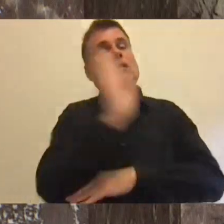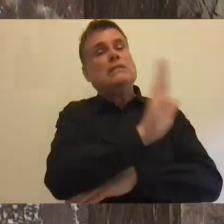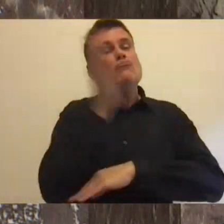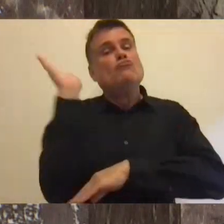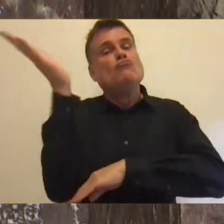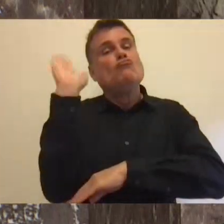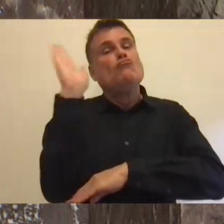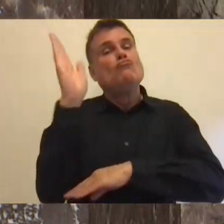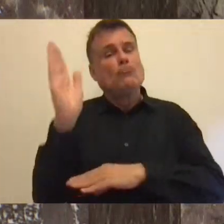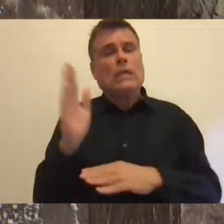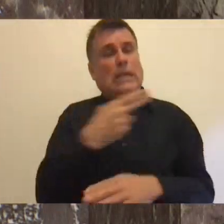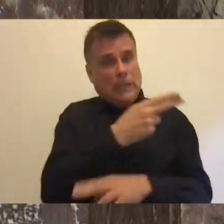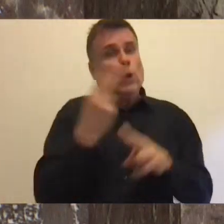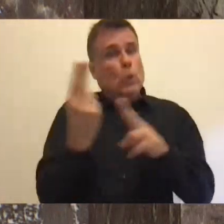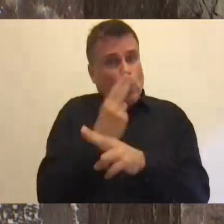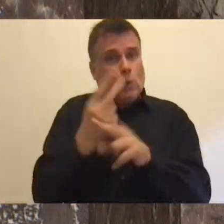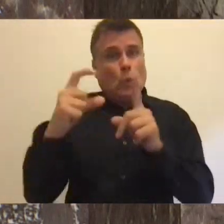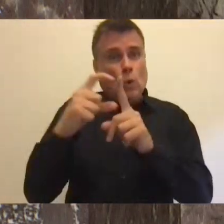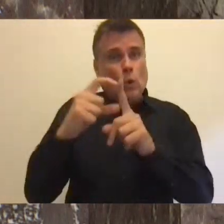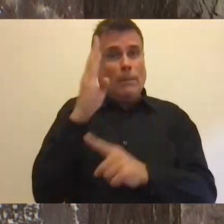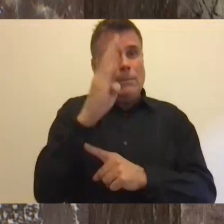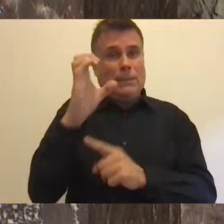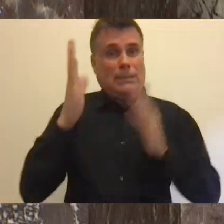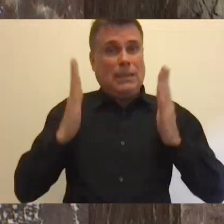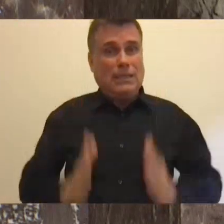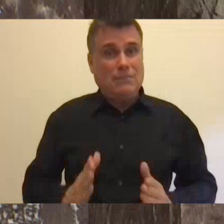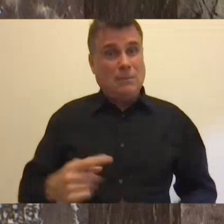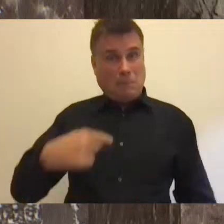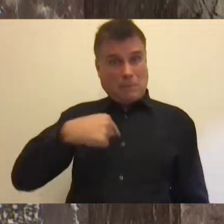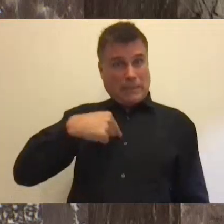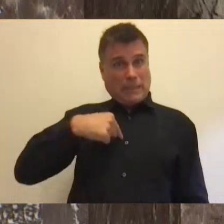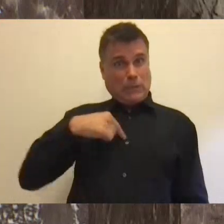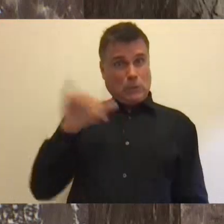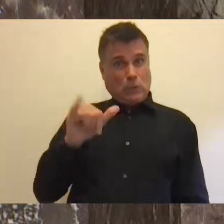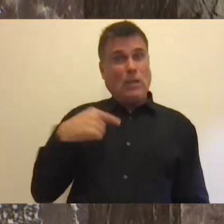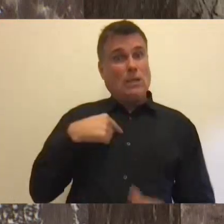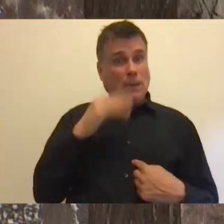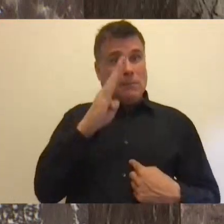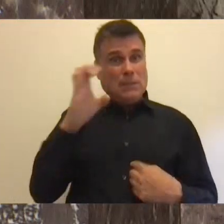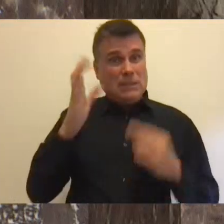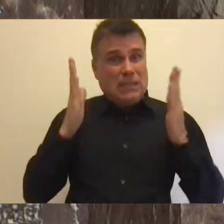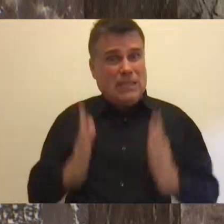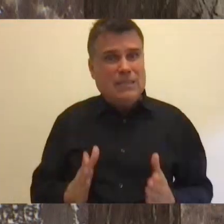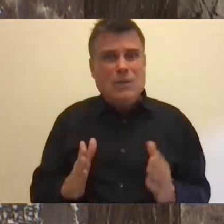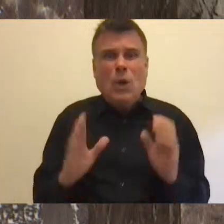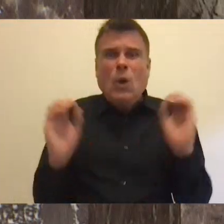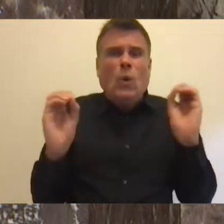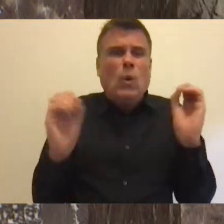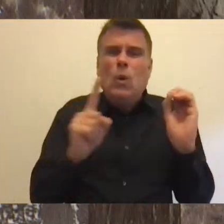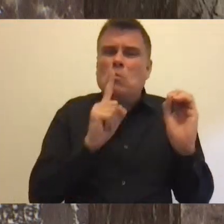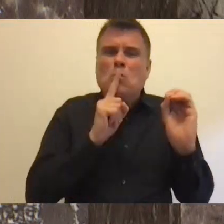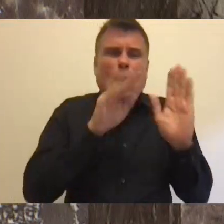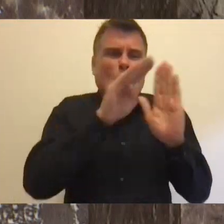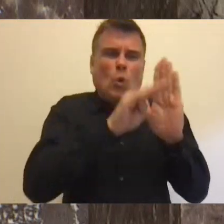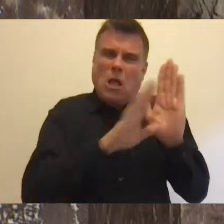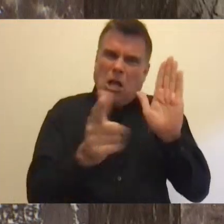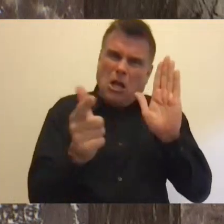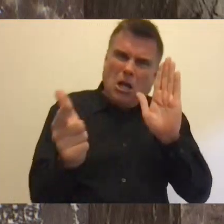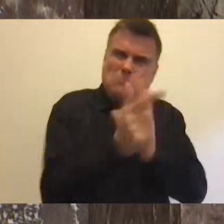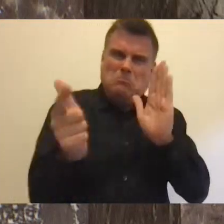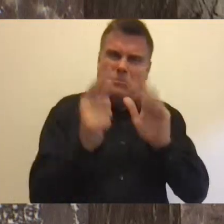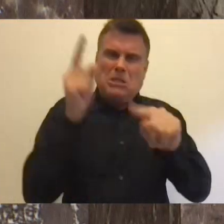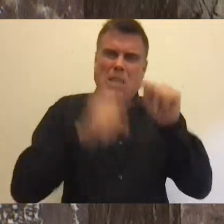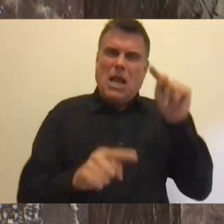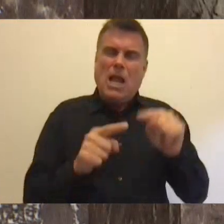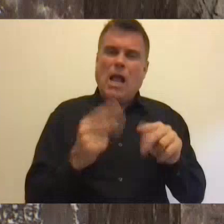giving anybody, there's no rules being set around what you can say, what you can't say. Let's use this time in question period to actually take on